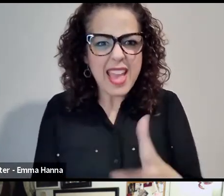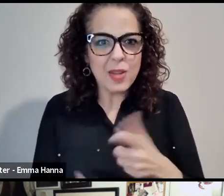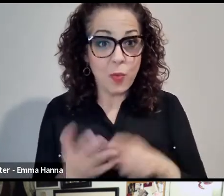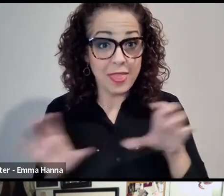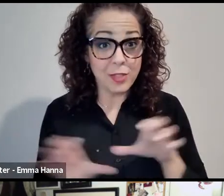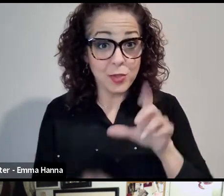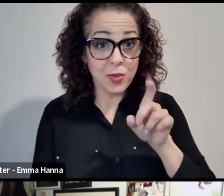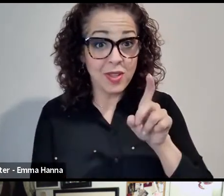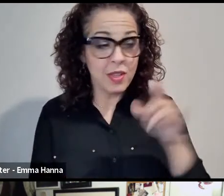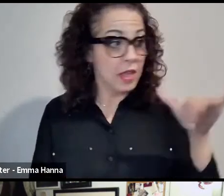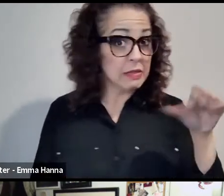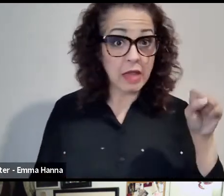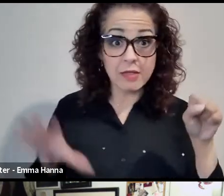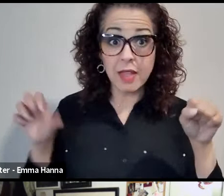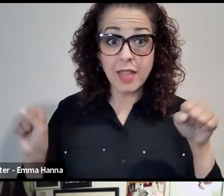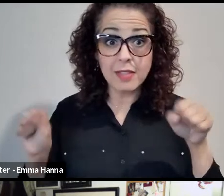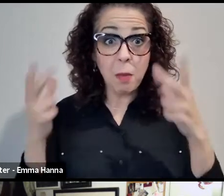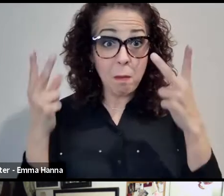and also yes.